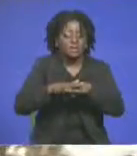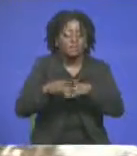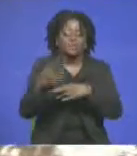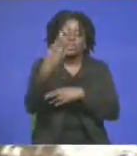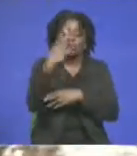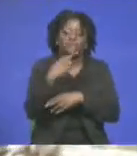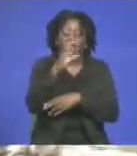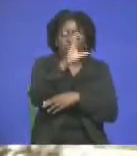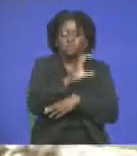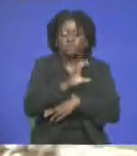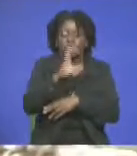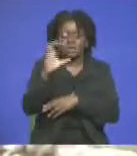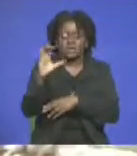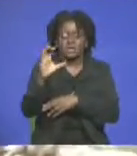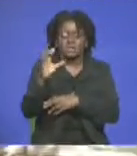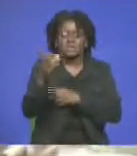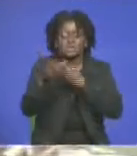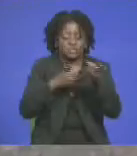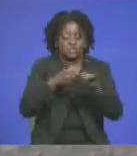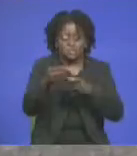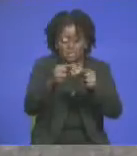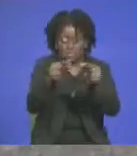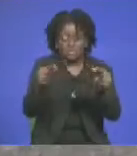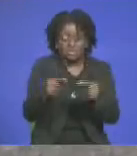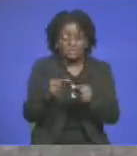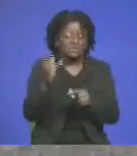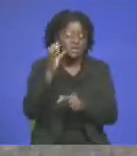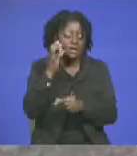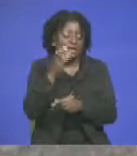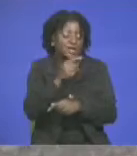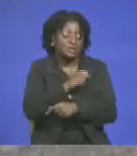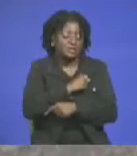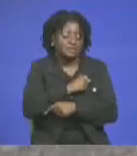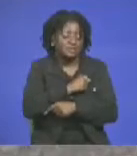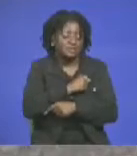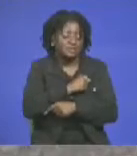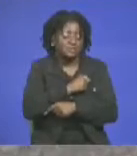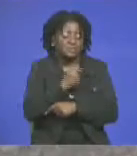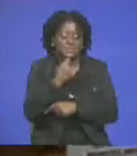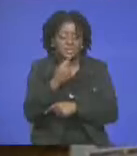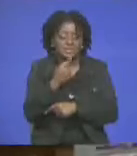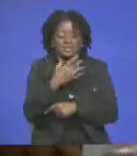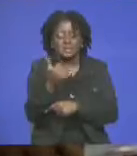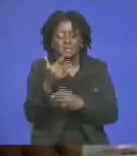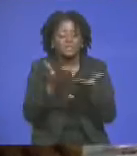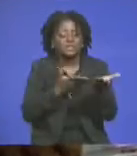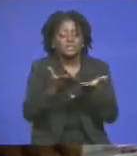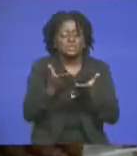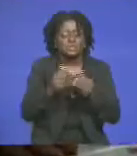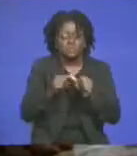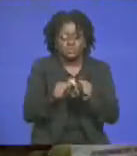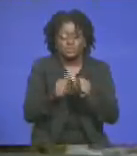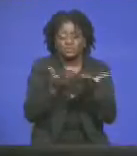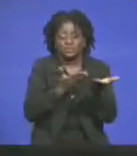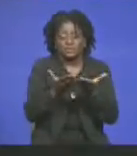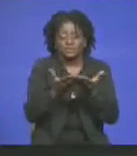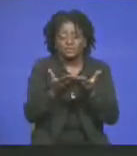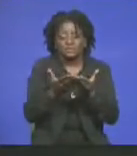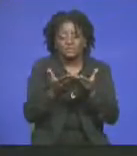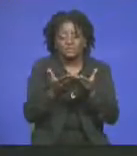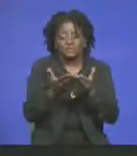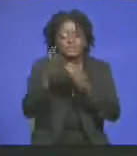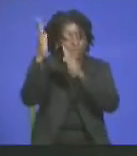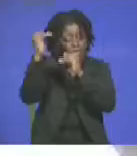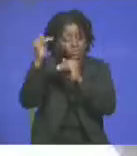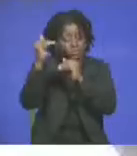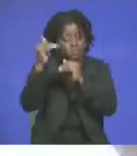General of the organization, Mrs. Caroline Turnquest, says the Red Cross continues to serve as a beacon of light, providing clothing and primarily